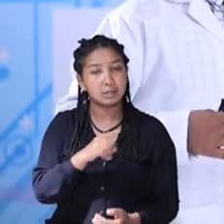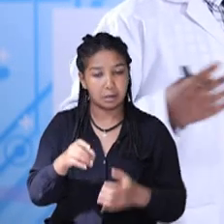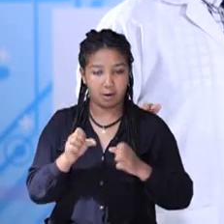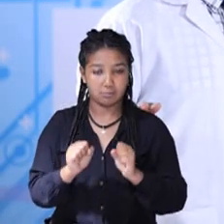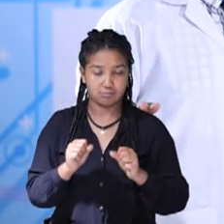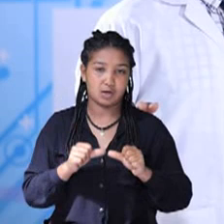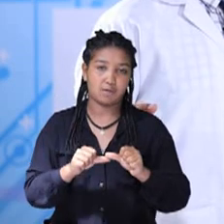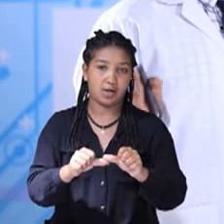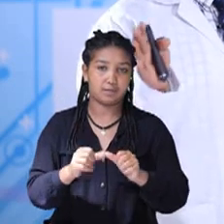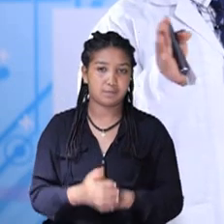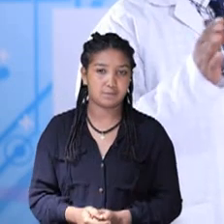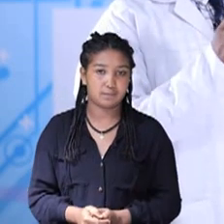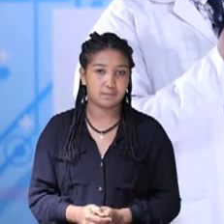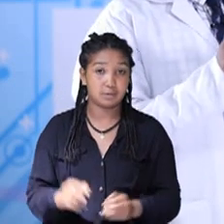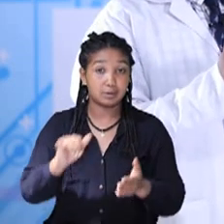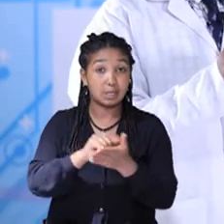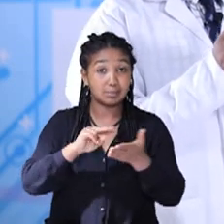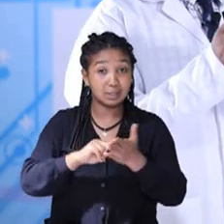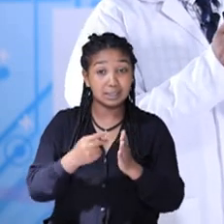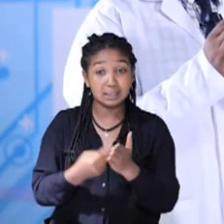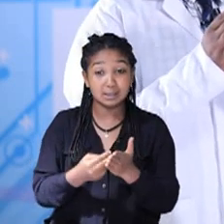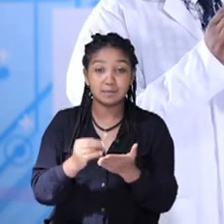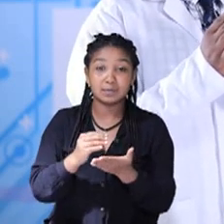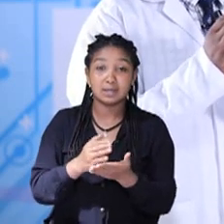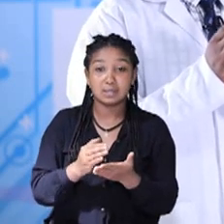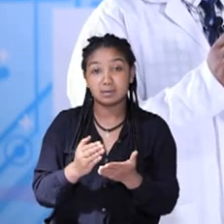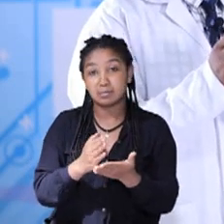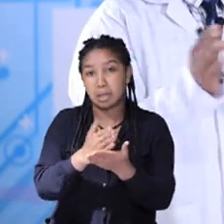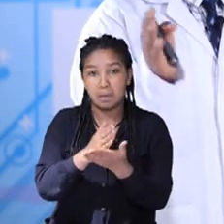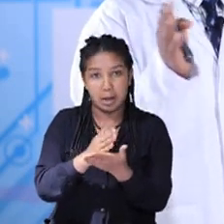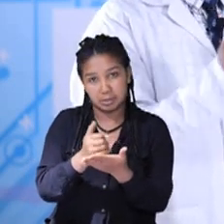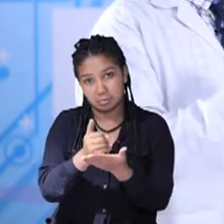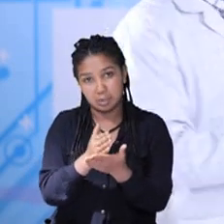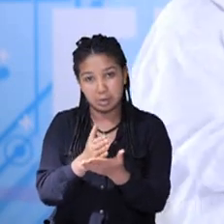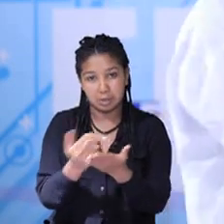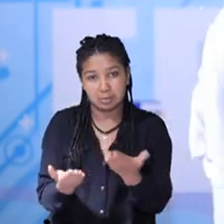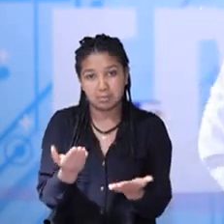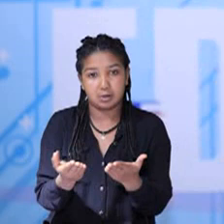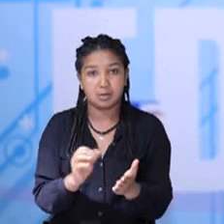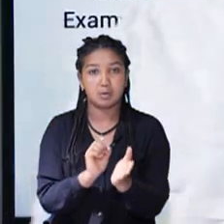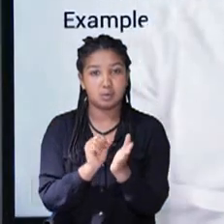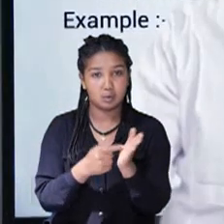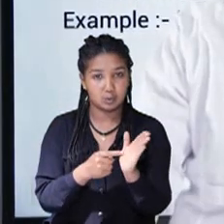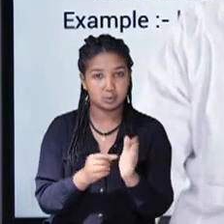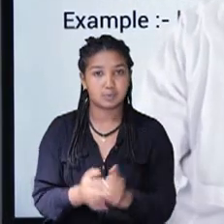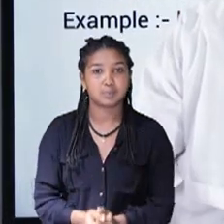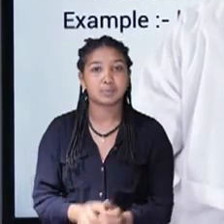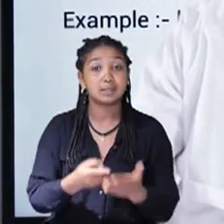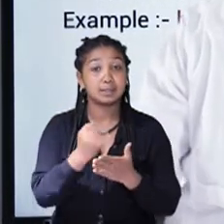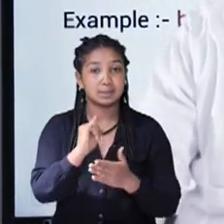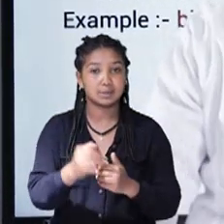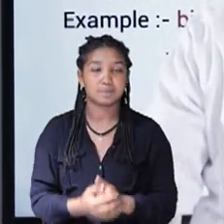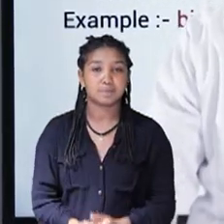they can survive. That means it is in a stabilizing size, in the middle size. Look, this